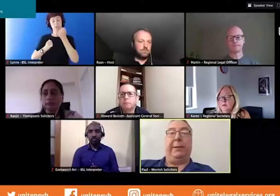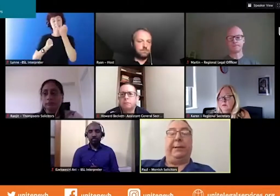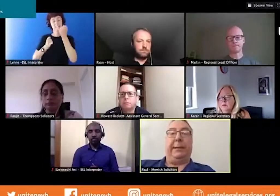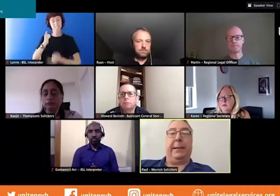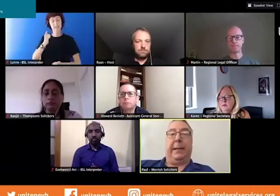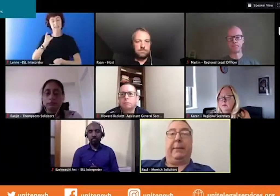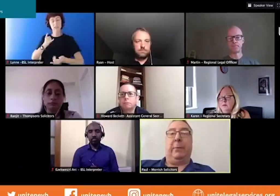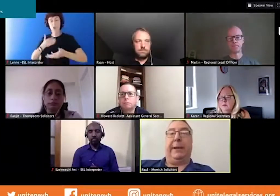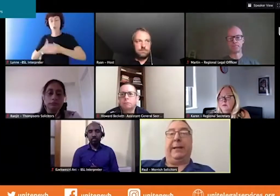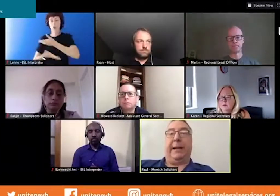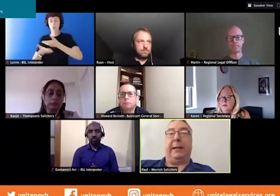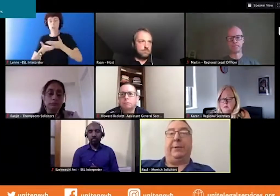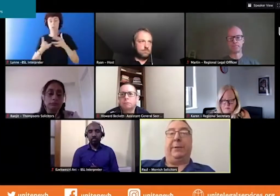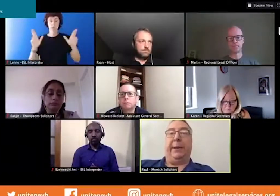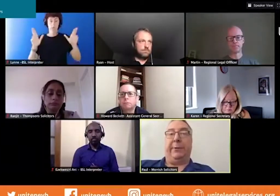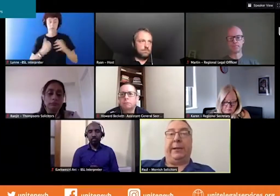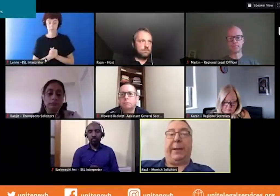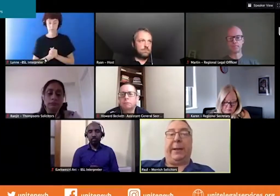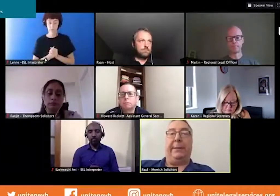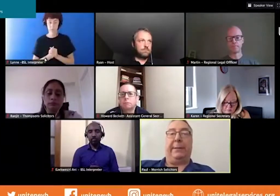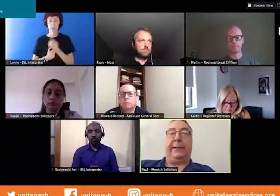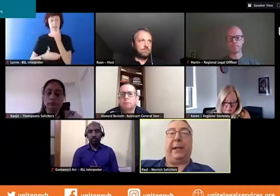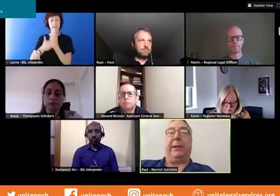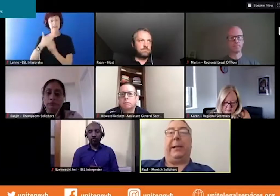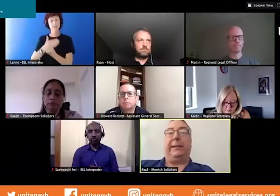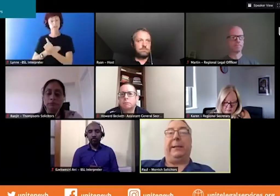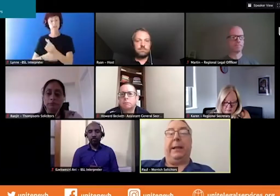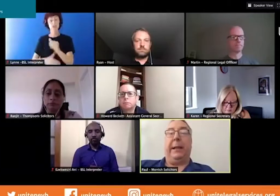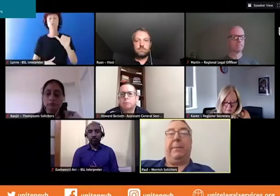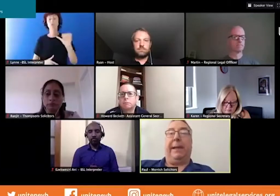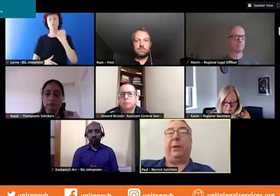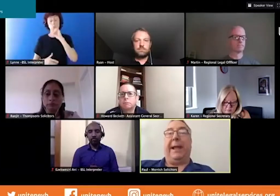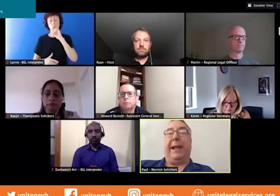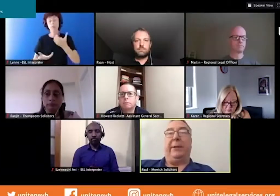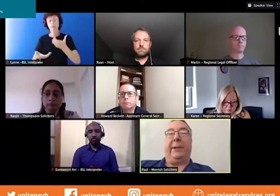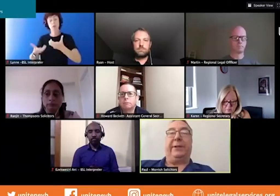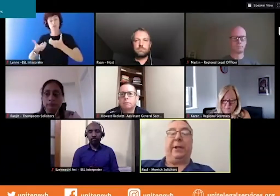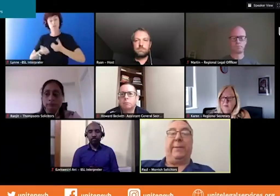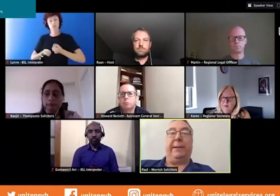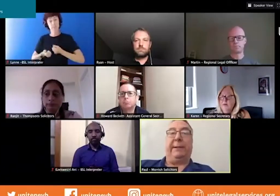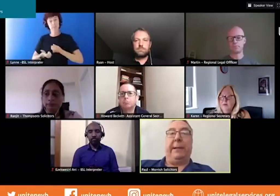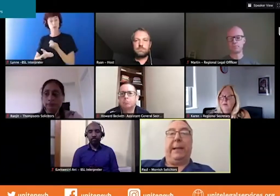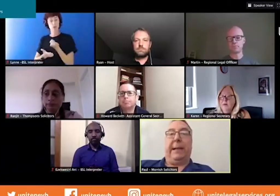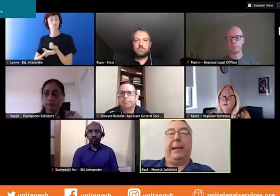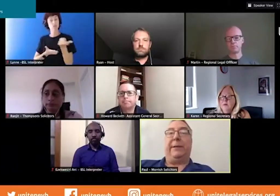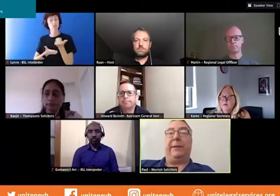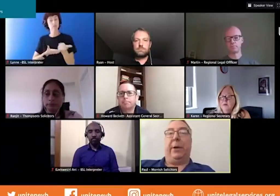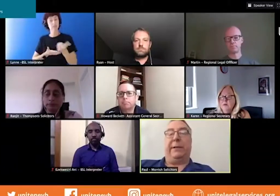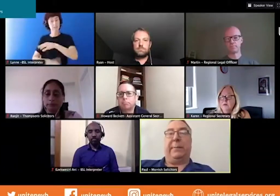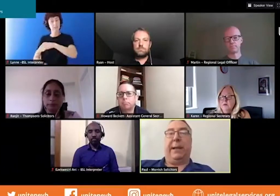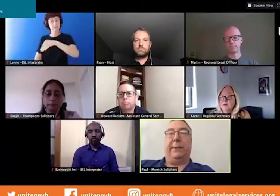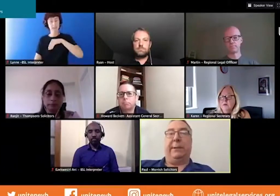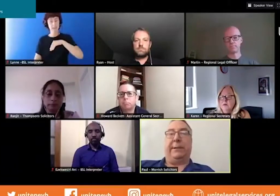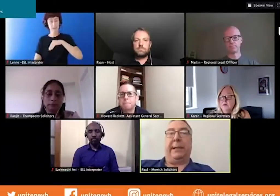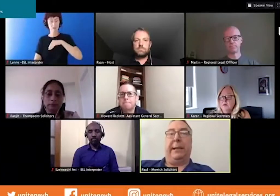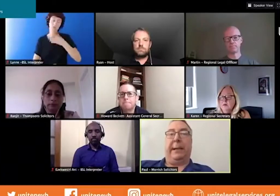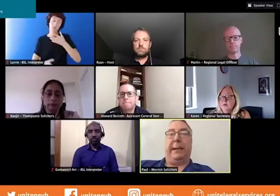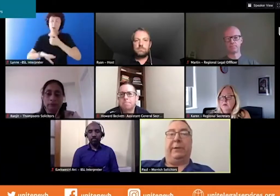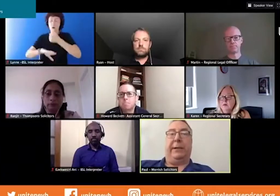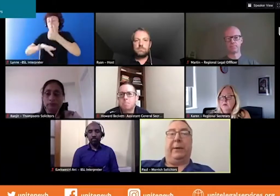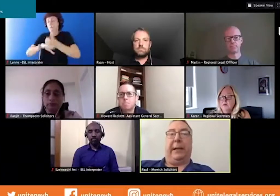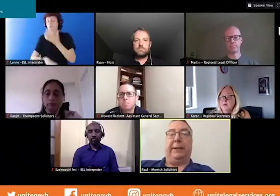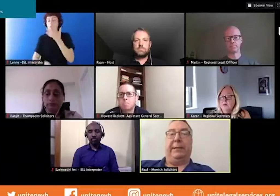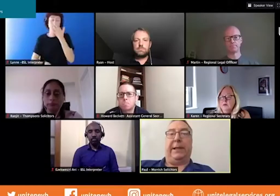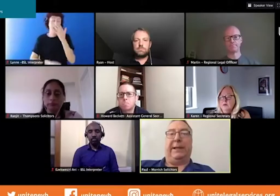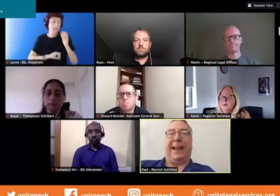redundant will be entitled to redundancy payments calculated based on age and service, and to notice payments